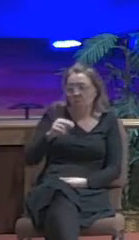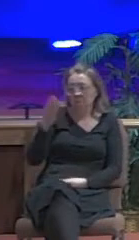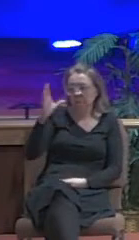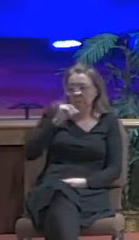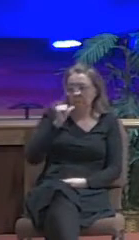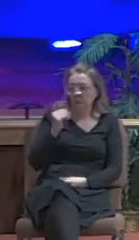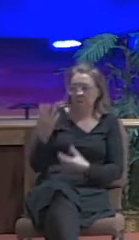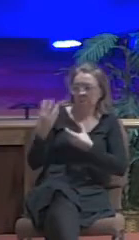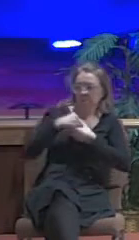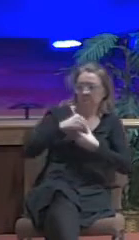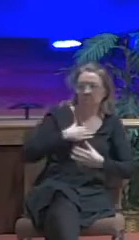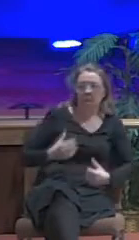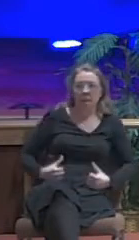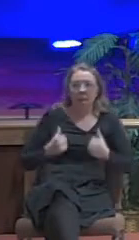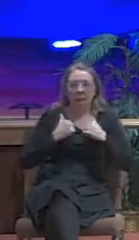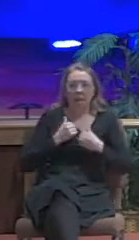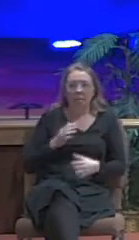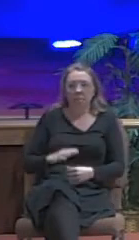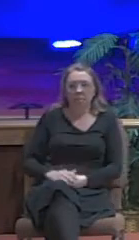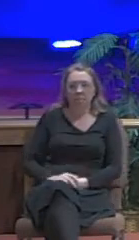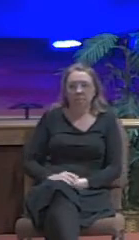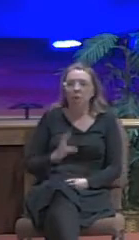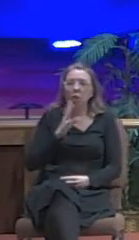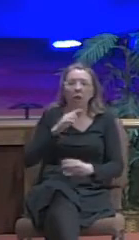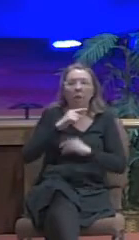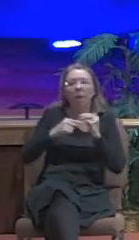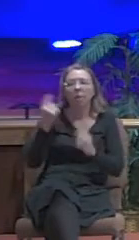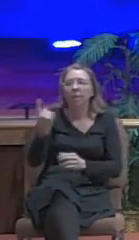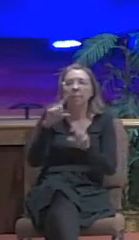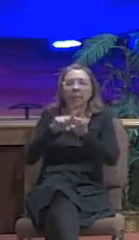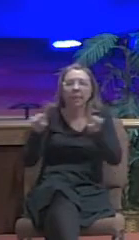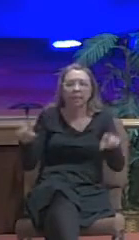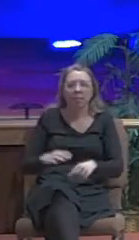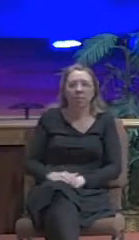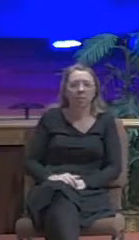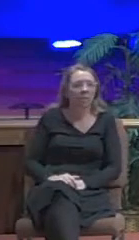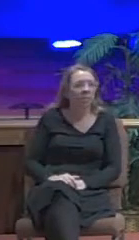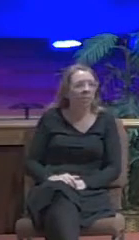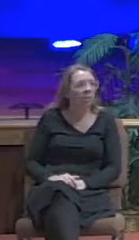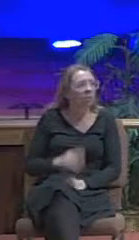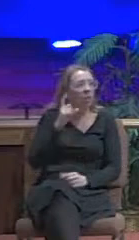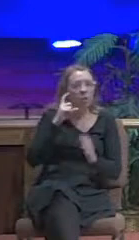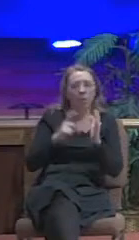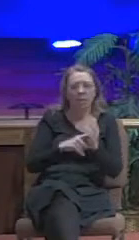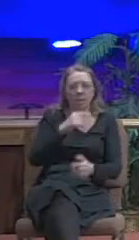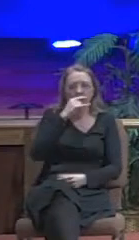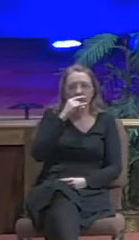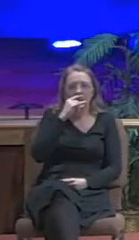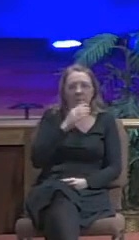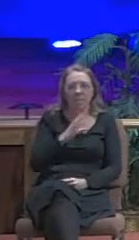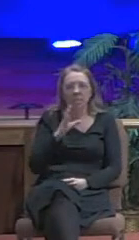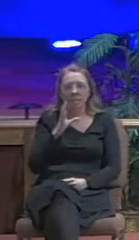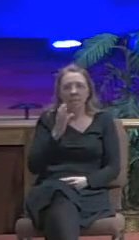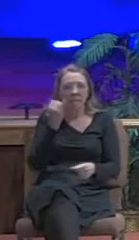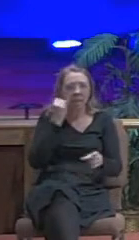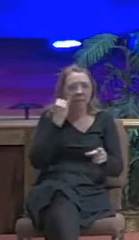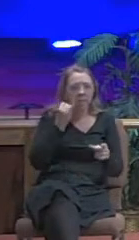the subject. Anybody see with kids, right? You start dealing with an issue they're dealing with what they do.